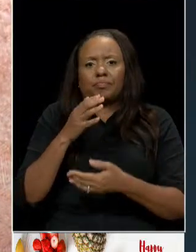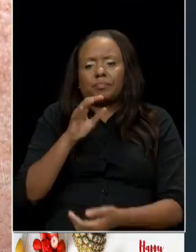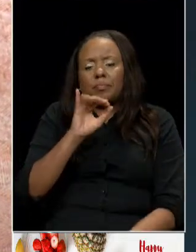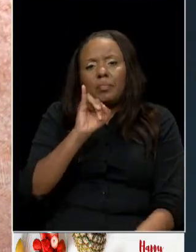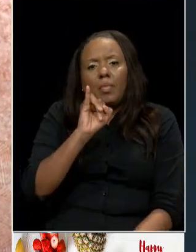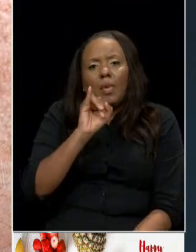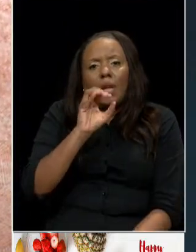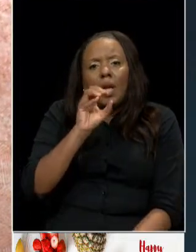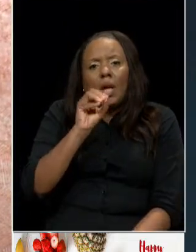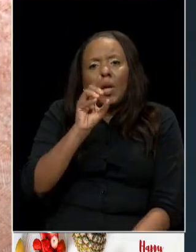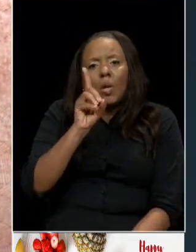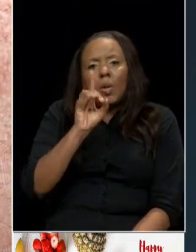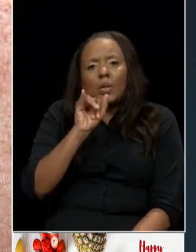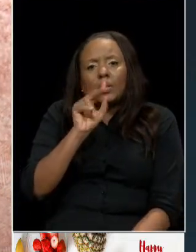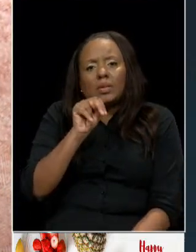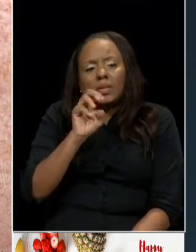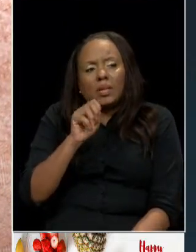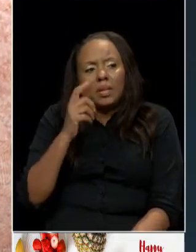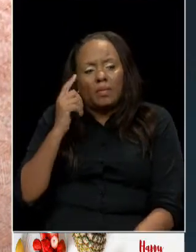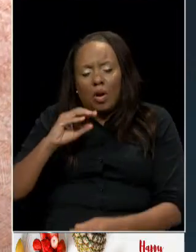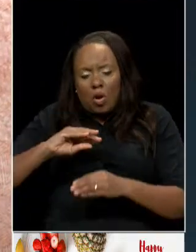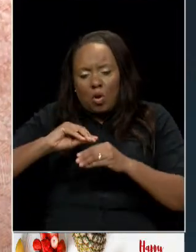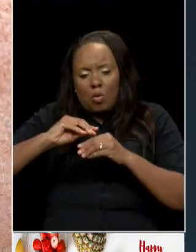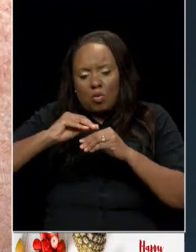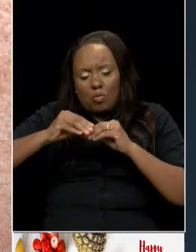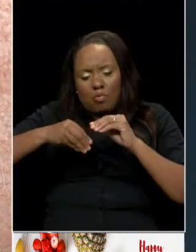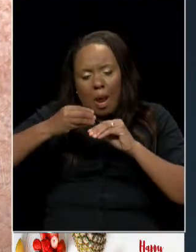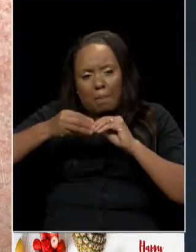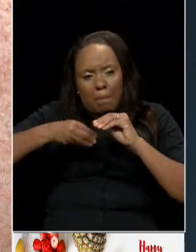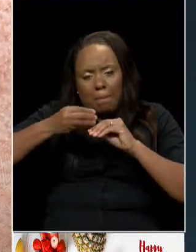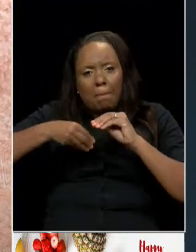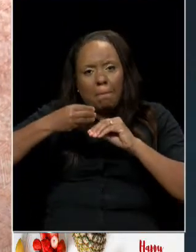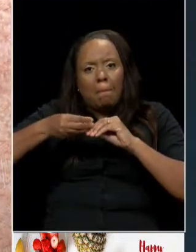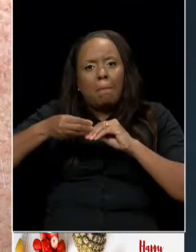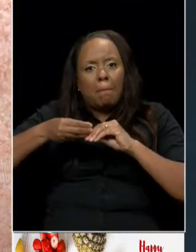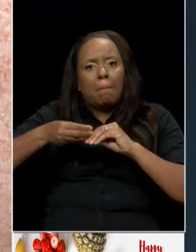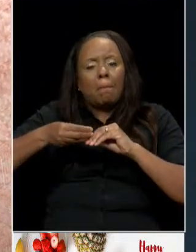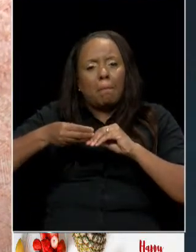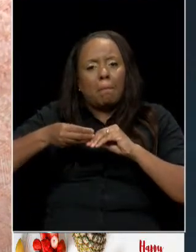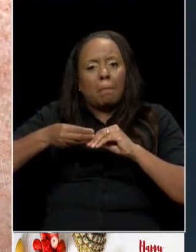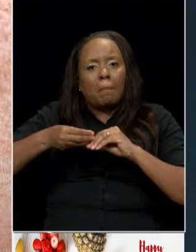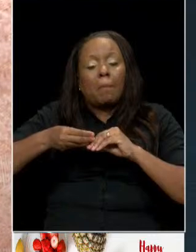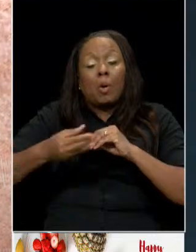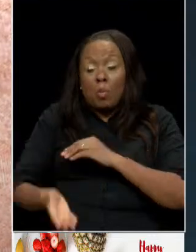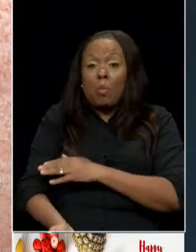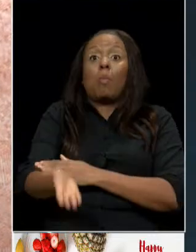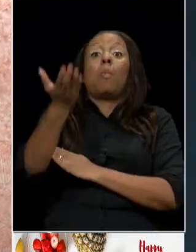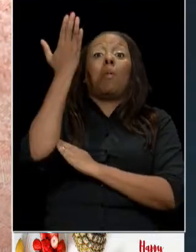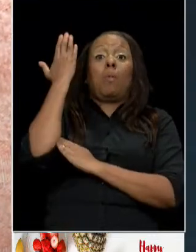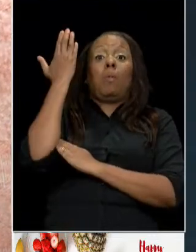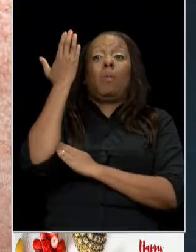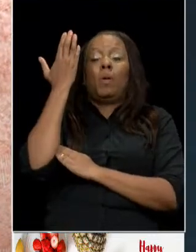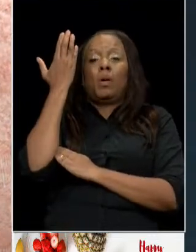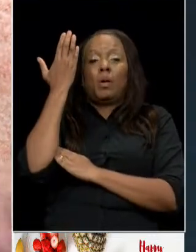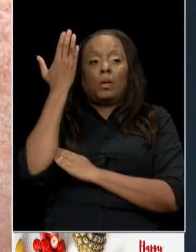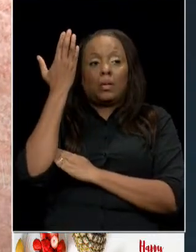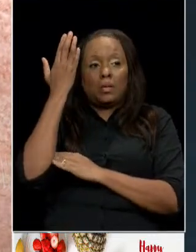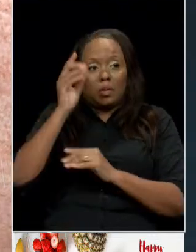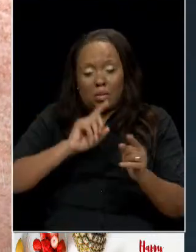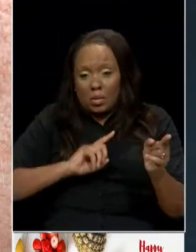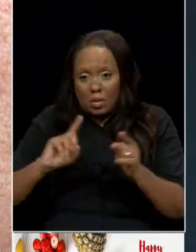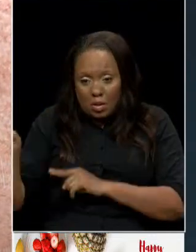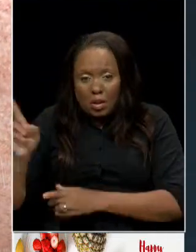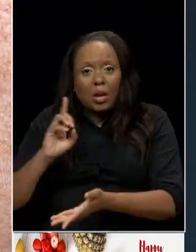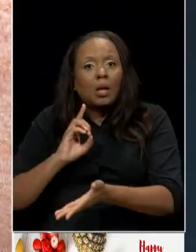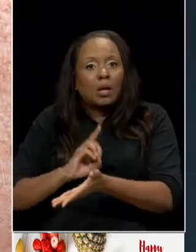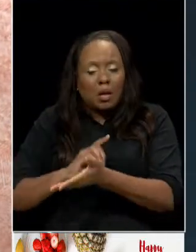sort of bandage or gauze, so that you can do something to your foot at that time, so that when you get to where you're going, that you have some